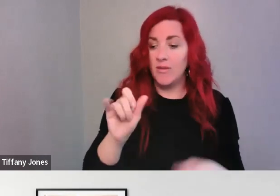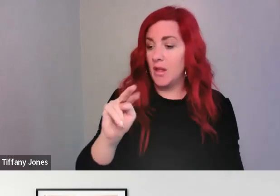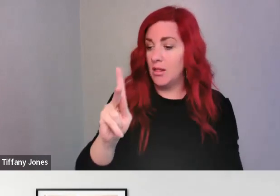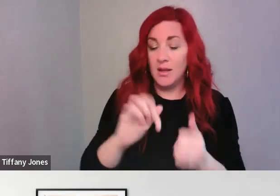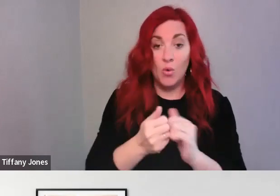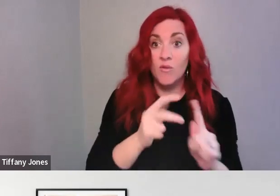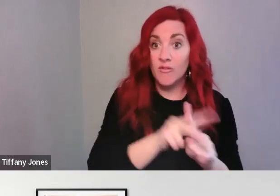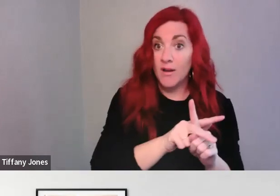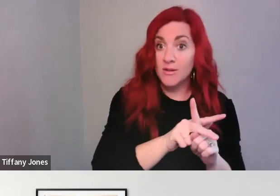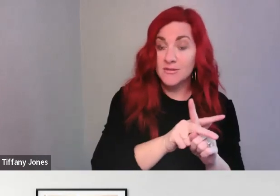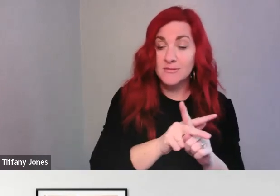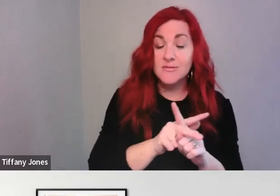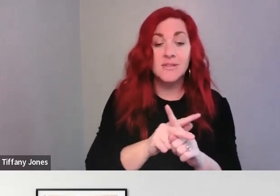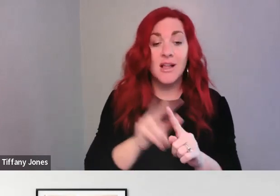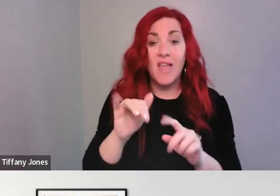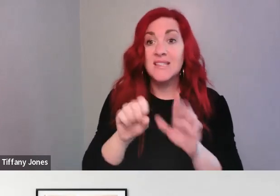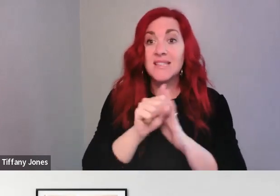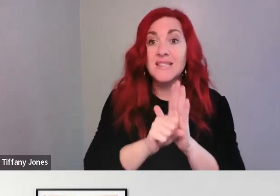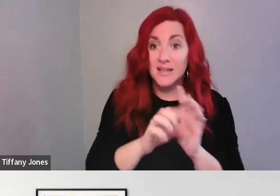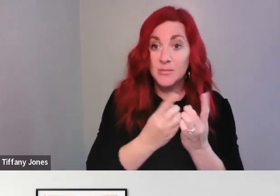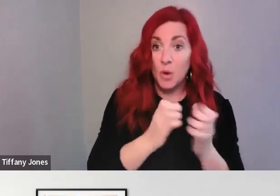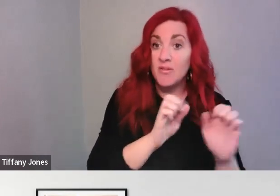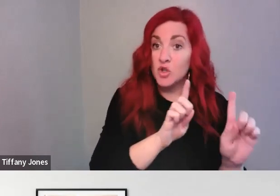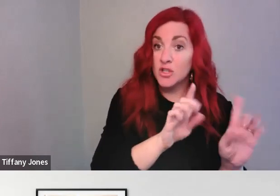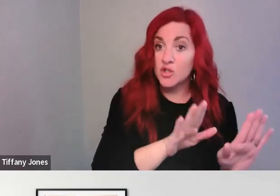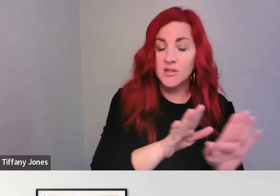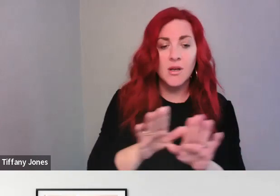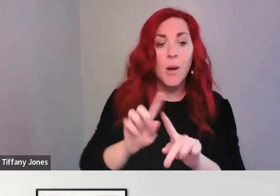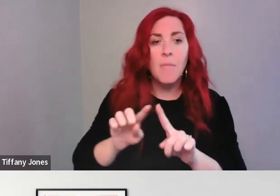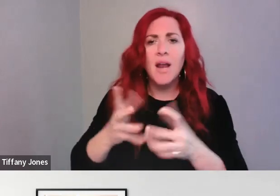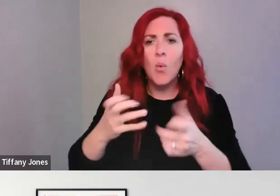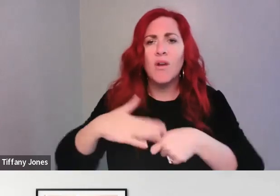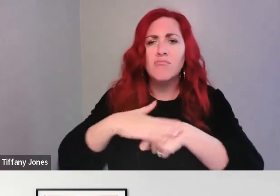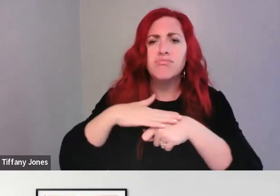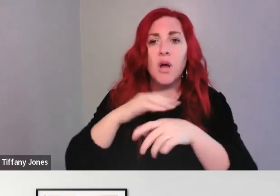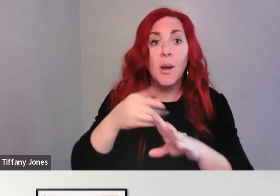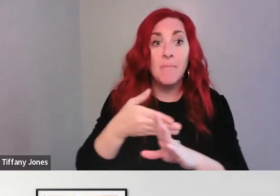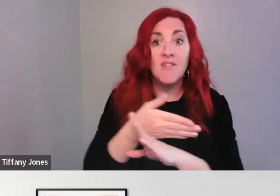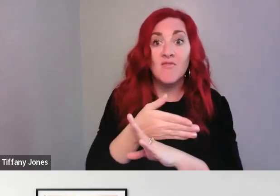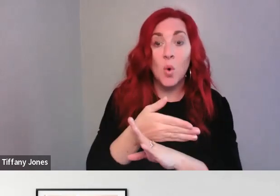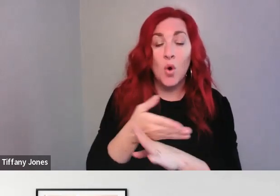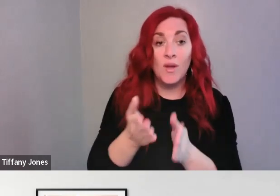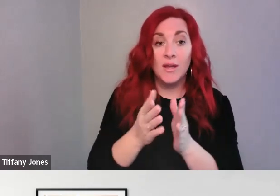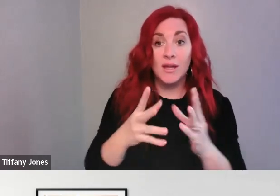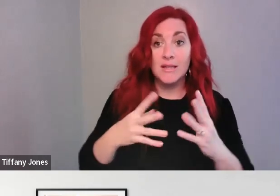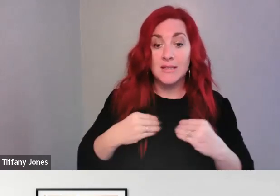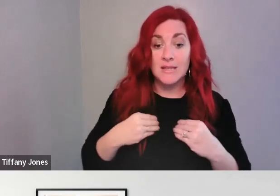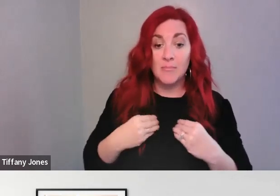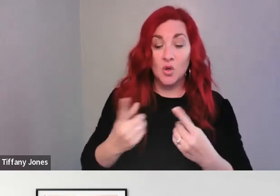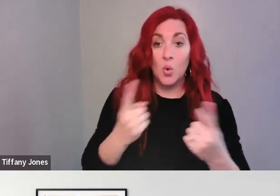with the State Department of Ed. But I wanted to just touch on this as well before we go to questions from